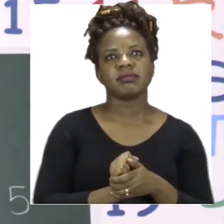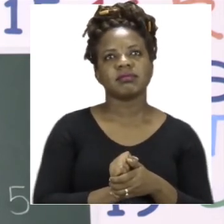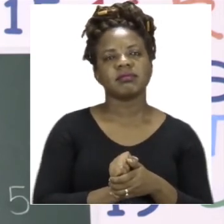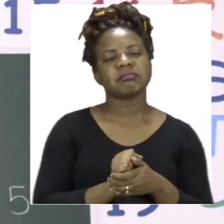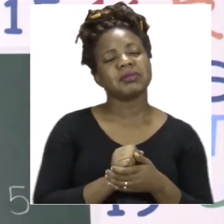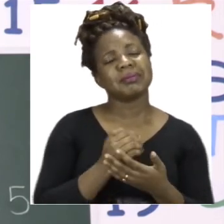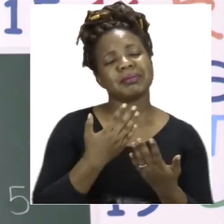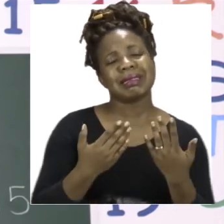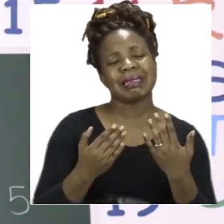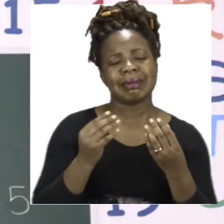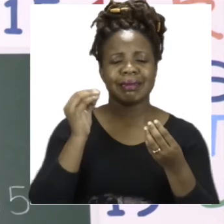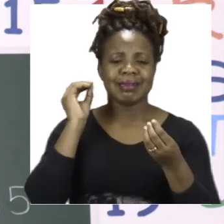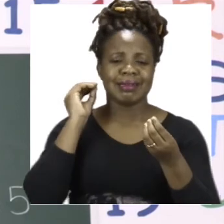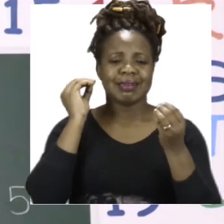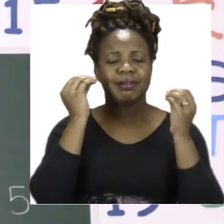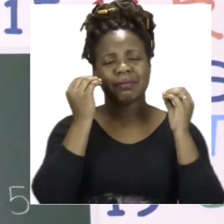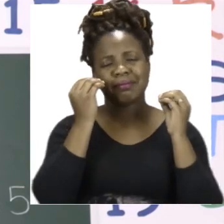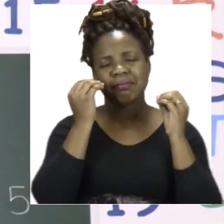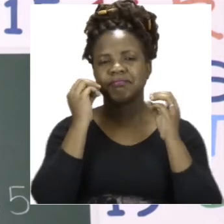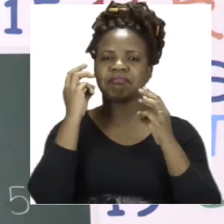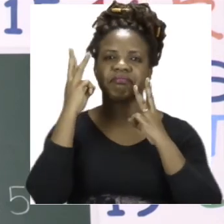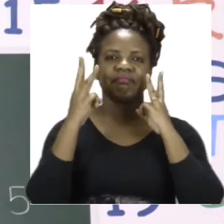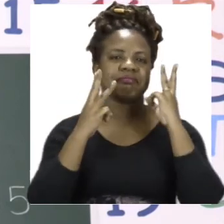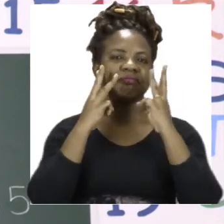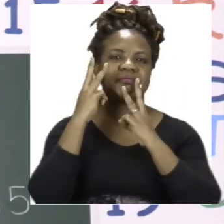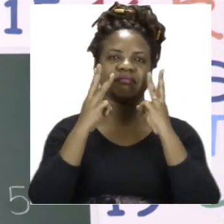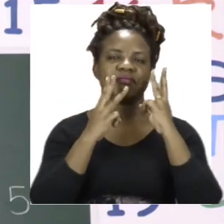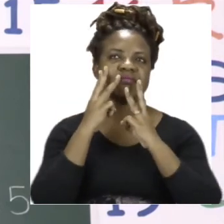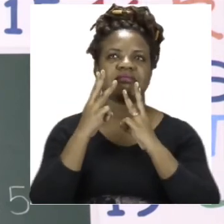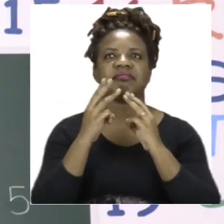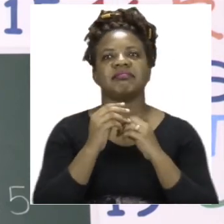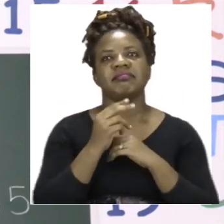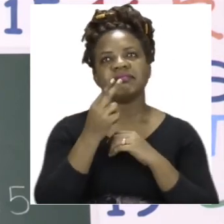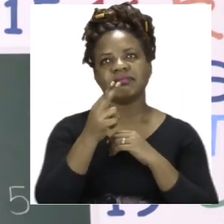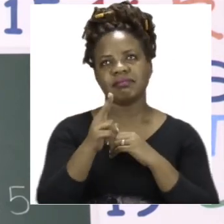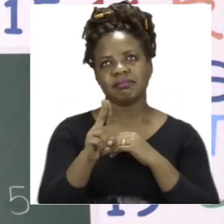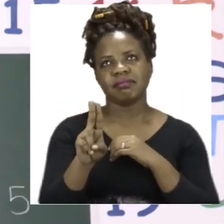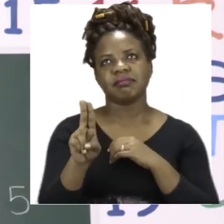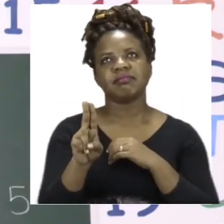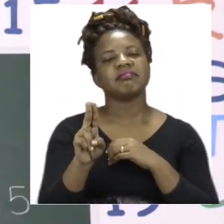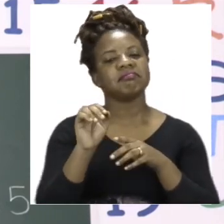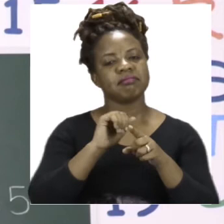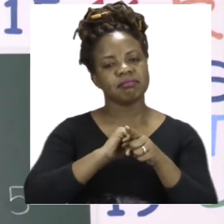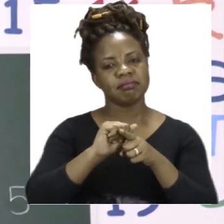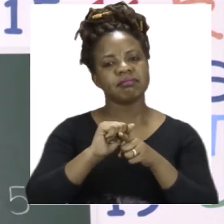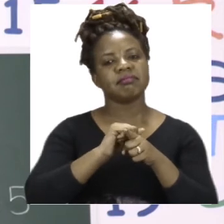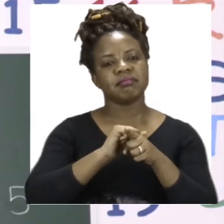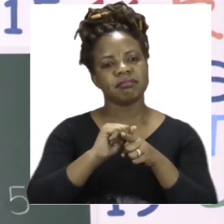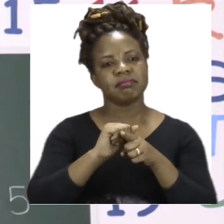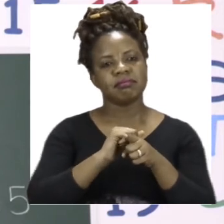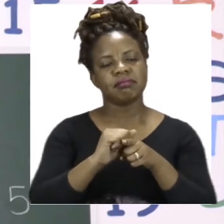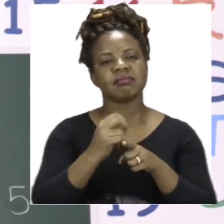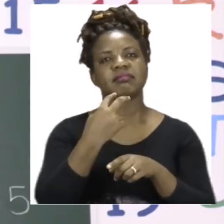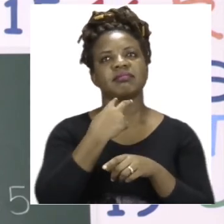some people, but don't worry, everybody. You can always practice and ask for help. Just make sure that at